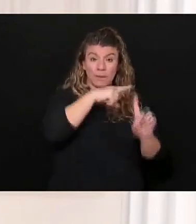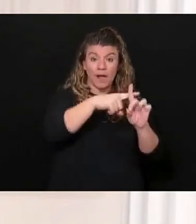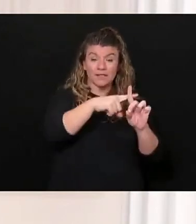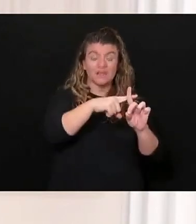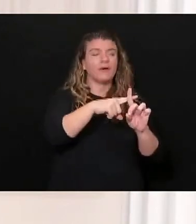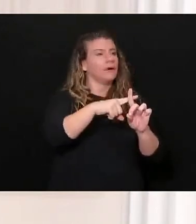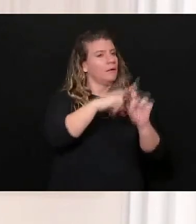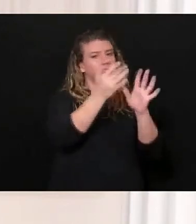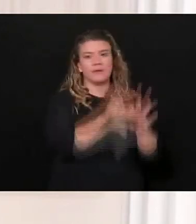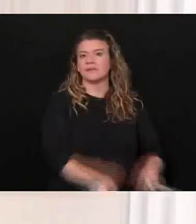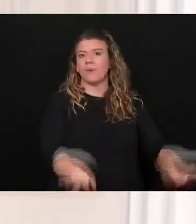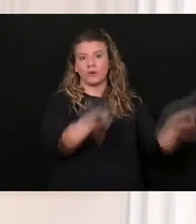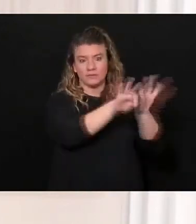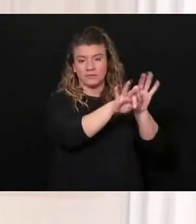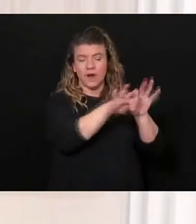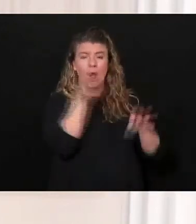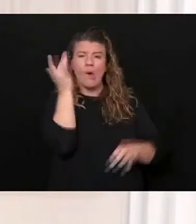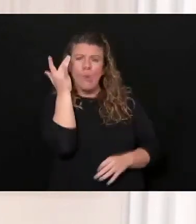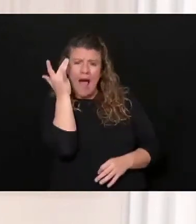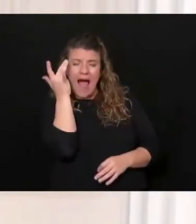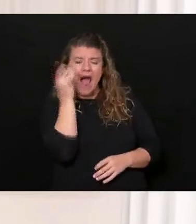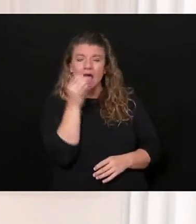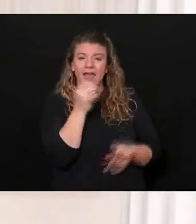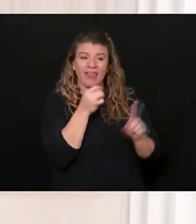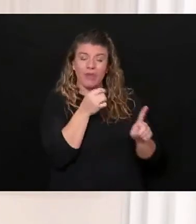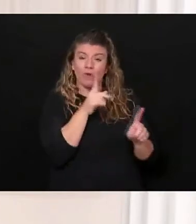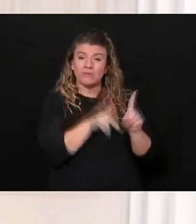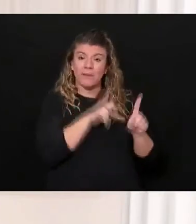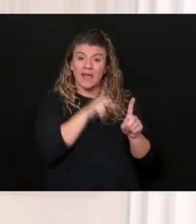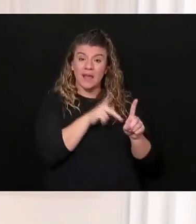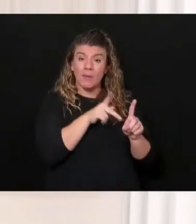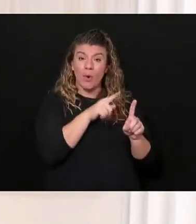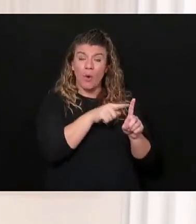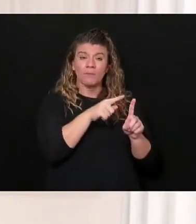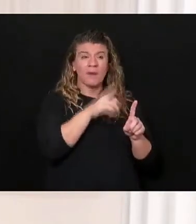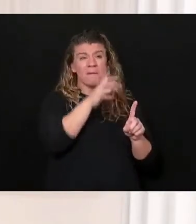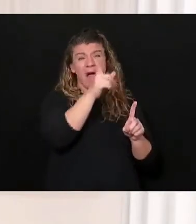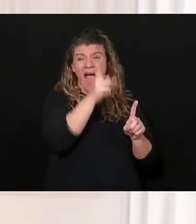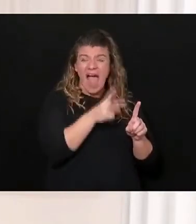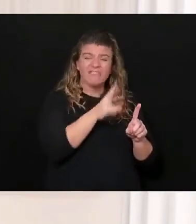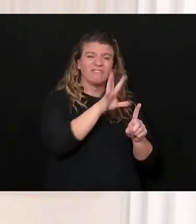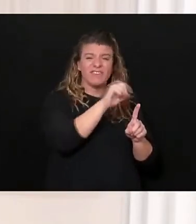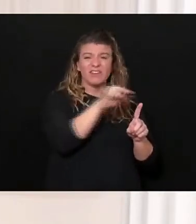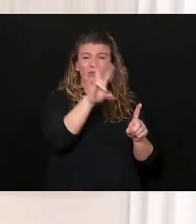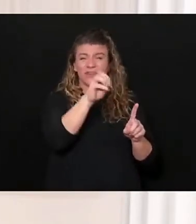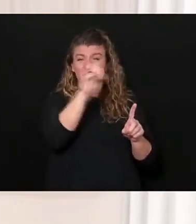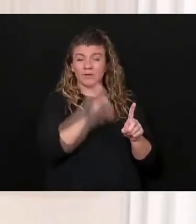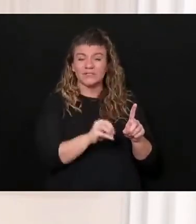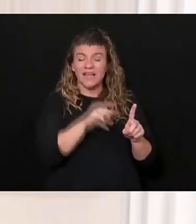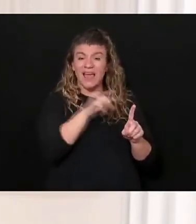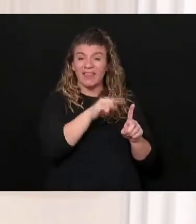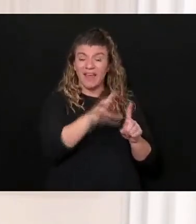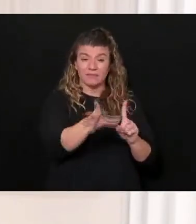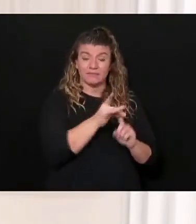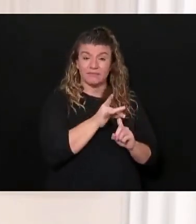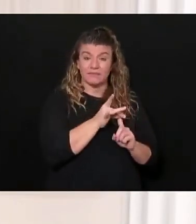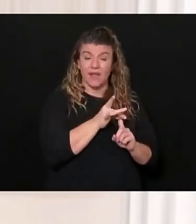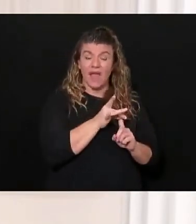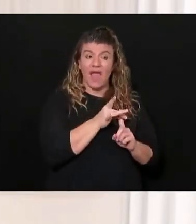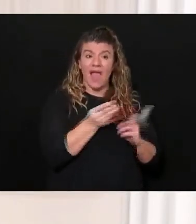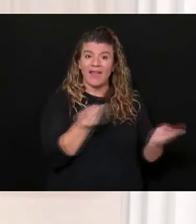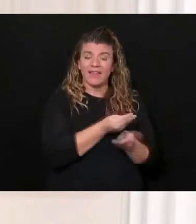talked about many times, 50 to 75% of the spread of COVID-19 in any community